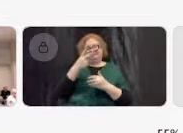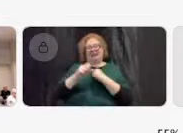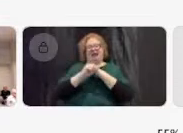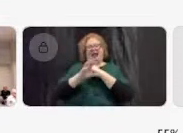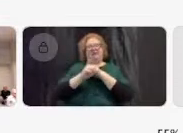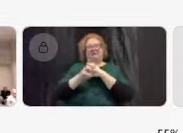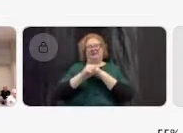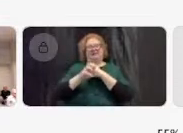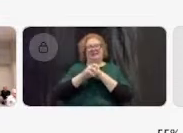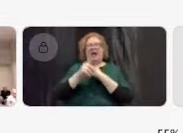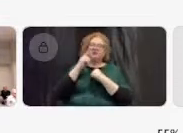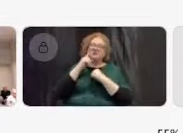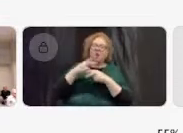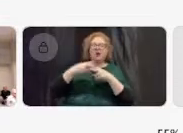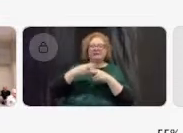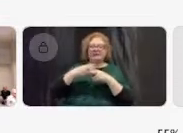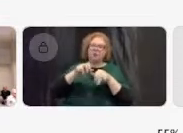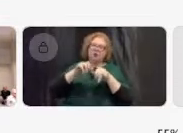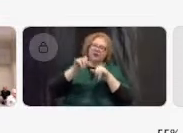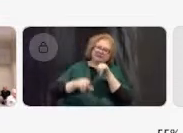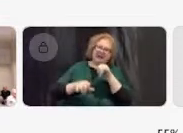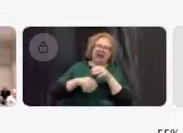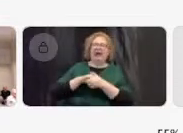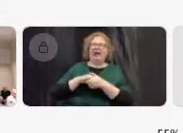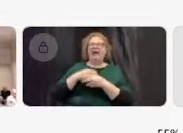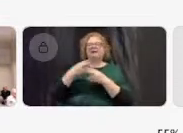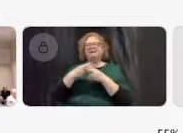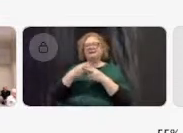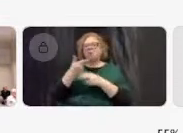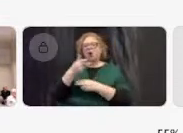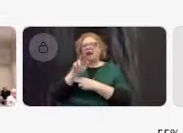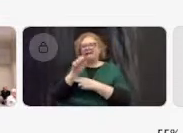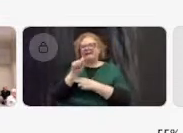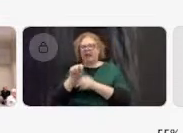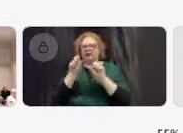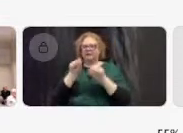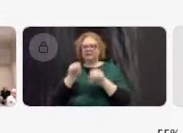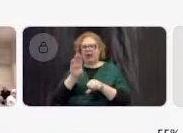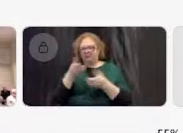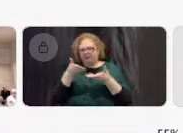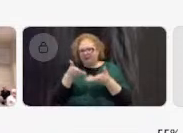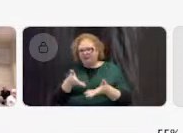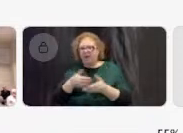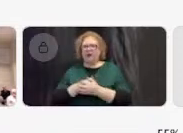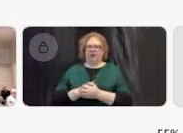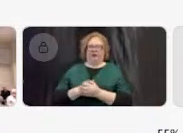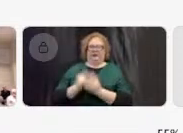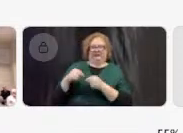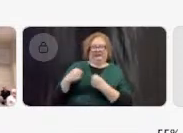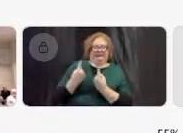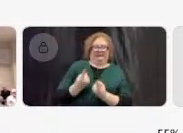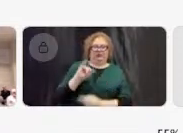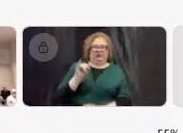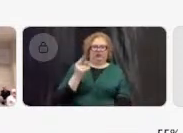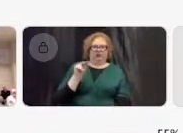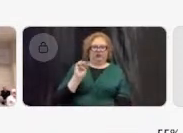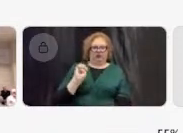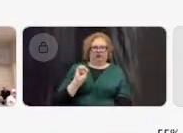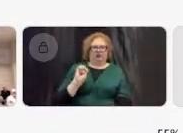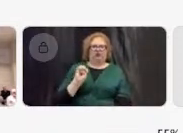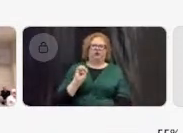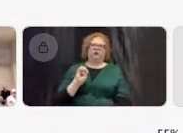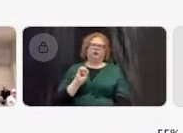of temporary stay or temporary guest. Since June, there's been, he talks about he's missed